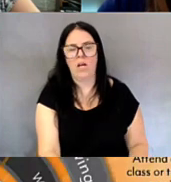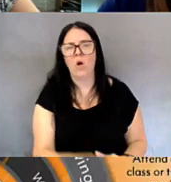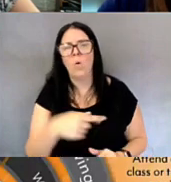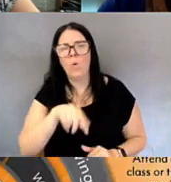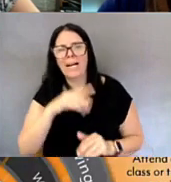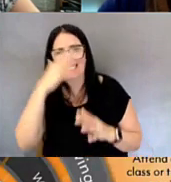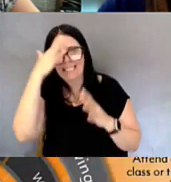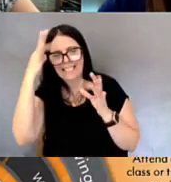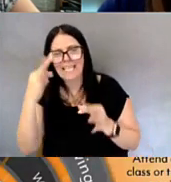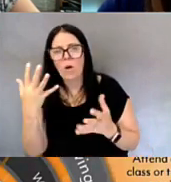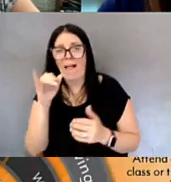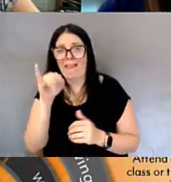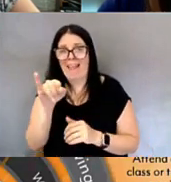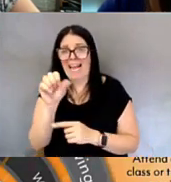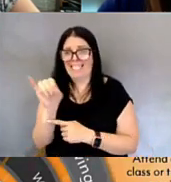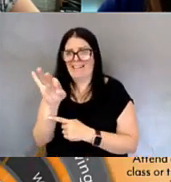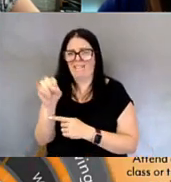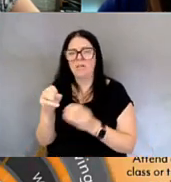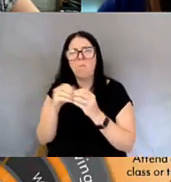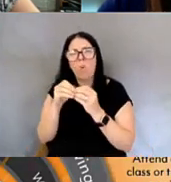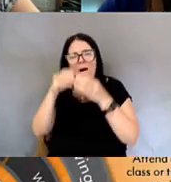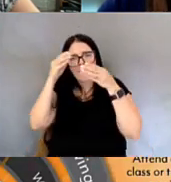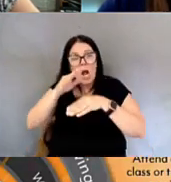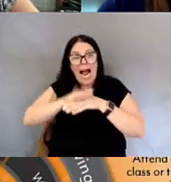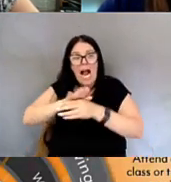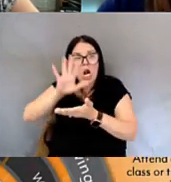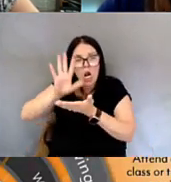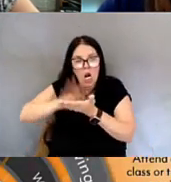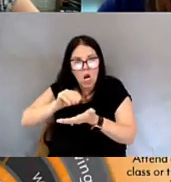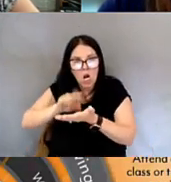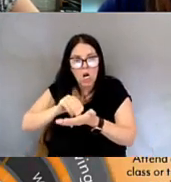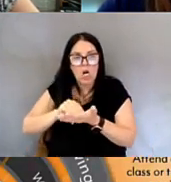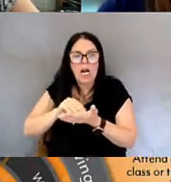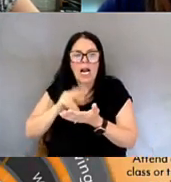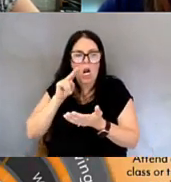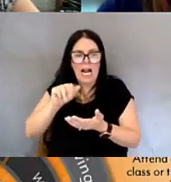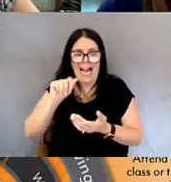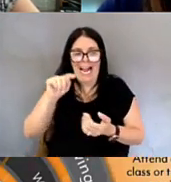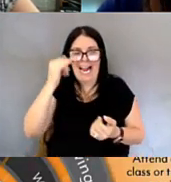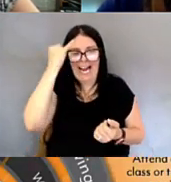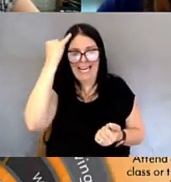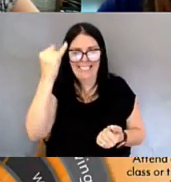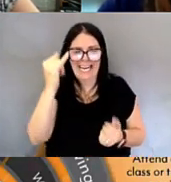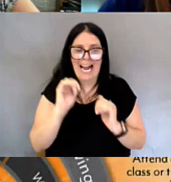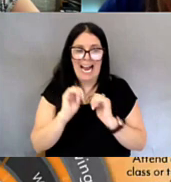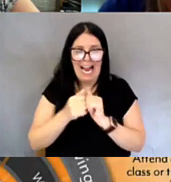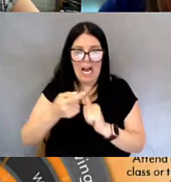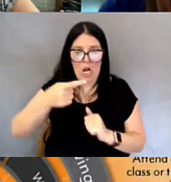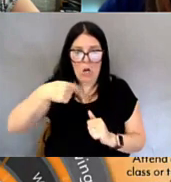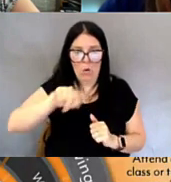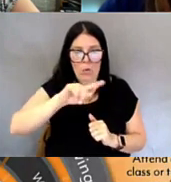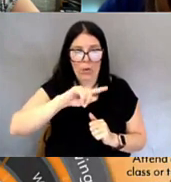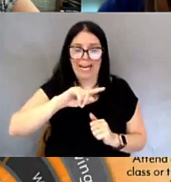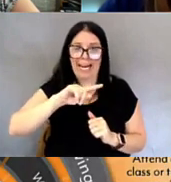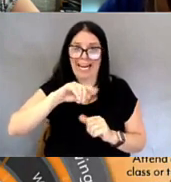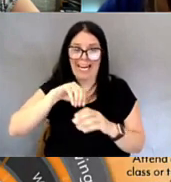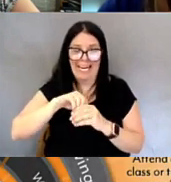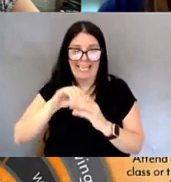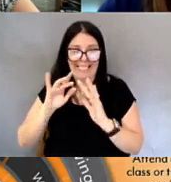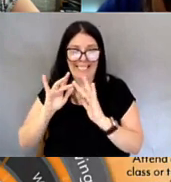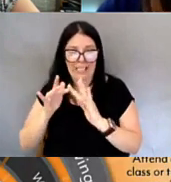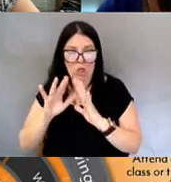more learner-centered by looking at the notion of when we are in a digital